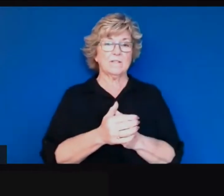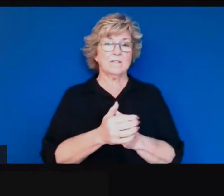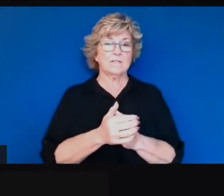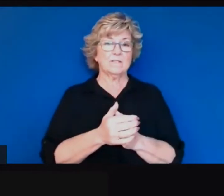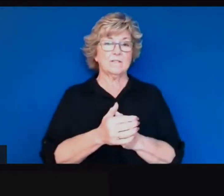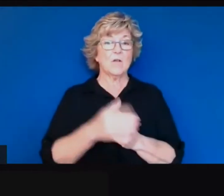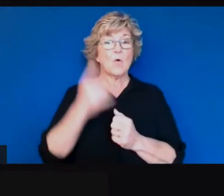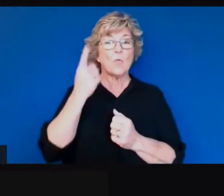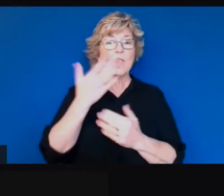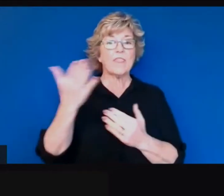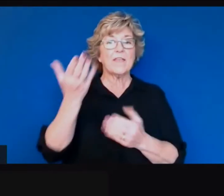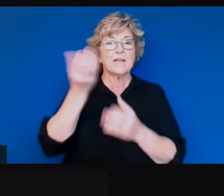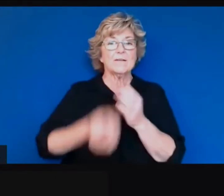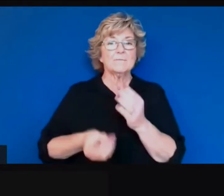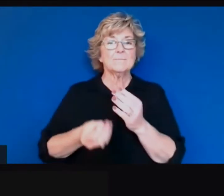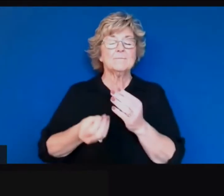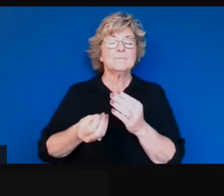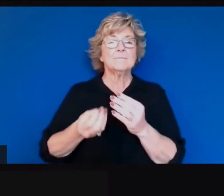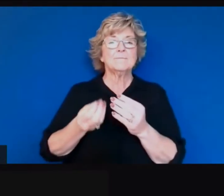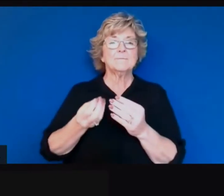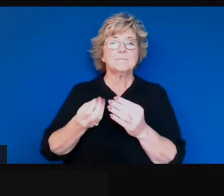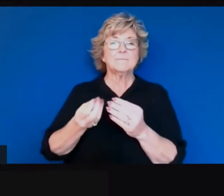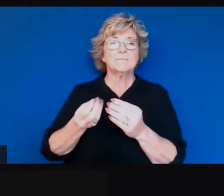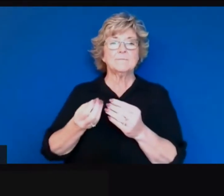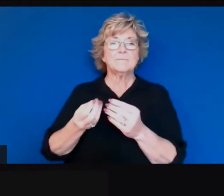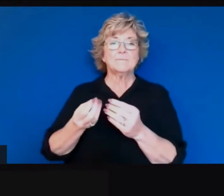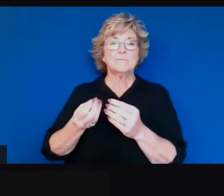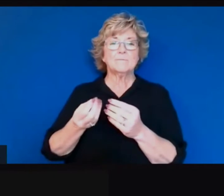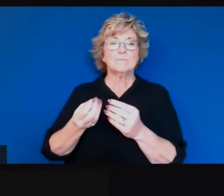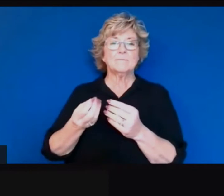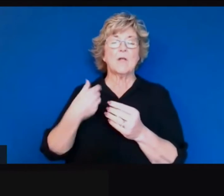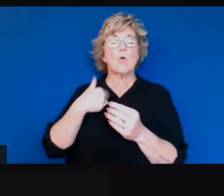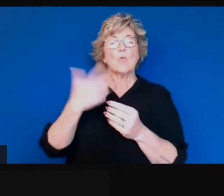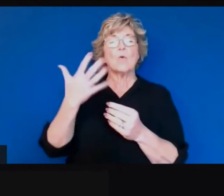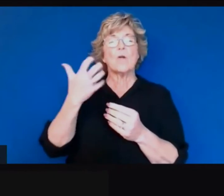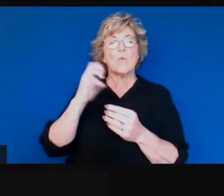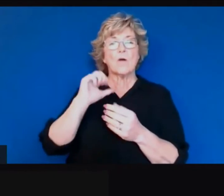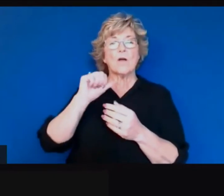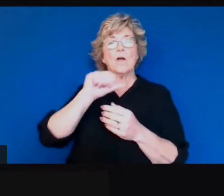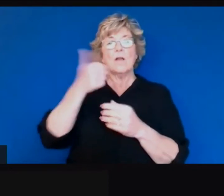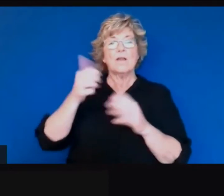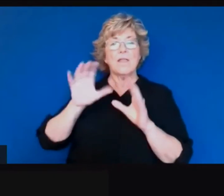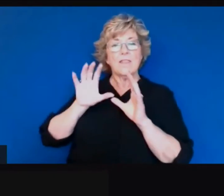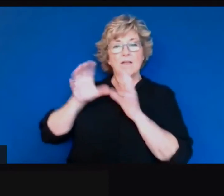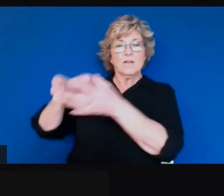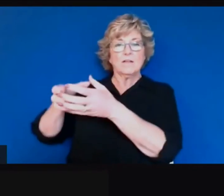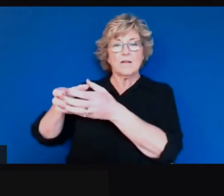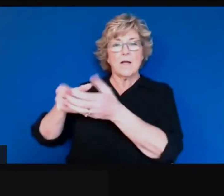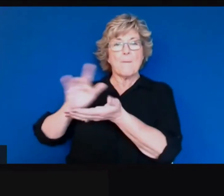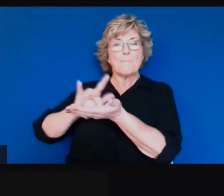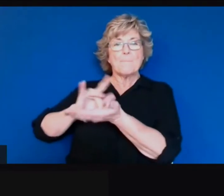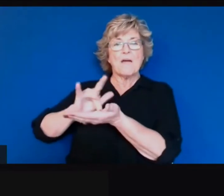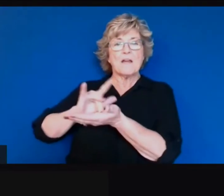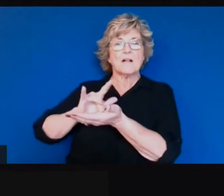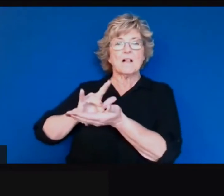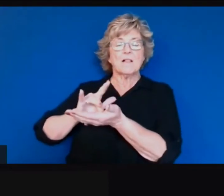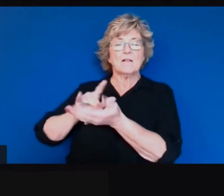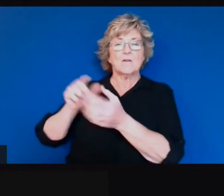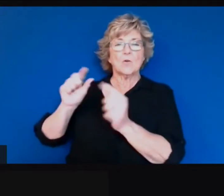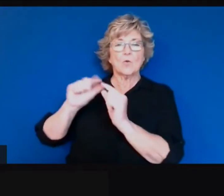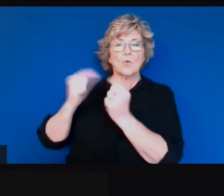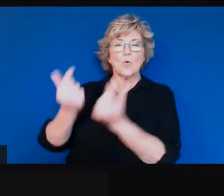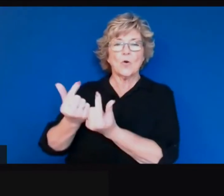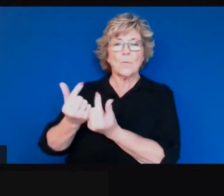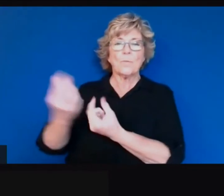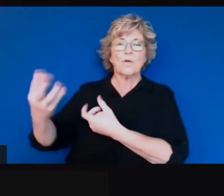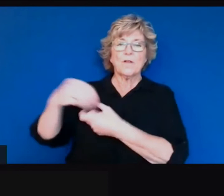that I put up was a request for another field medical station, a full medical station that is inclusive